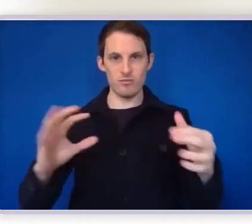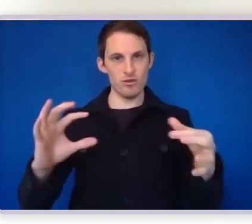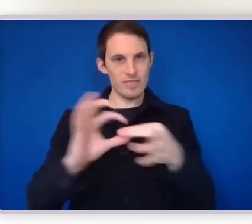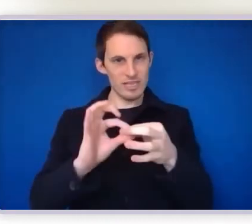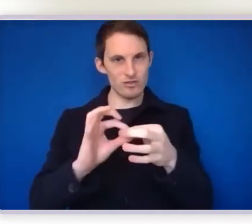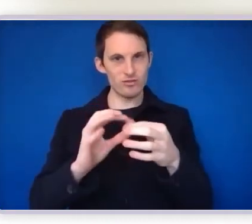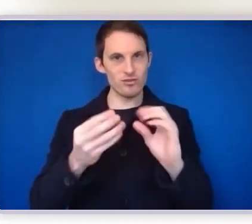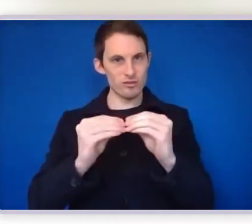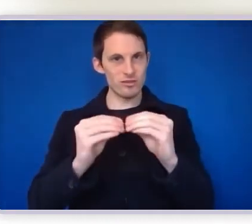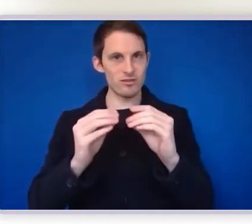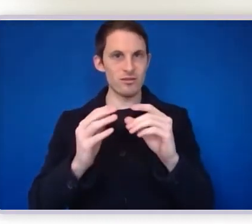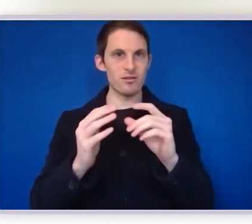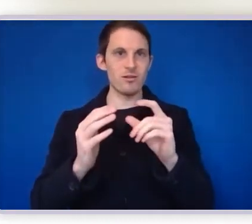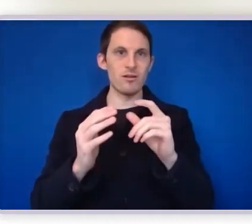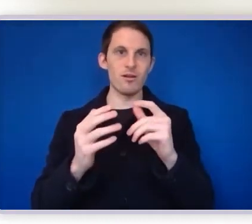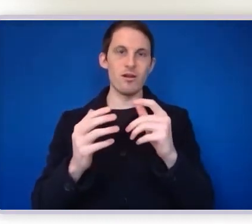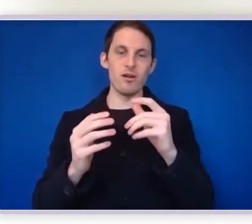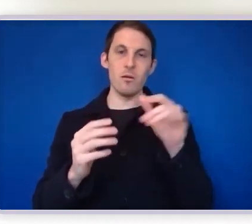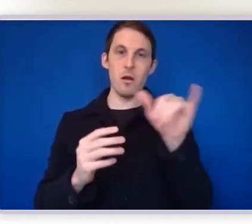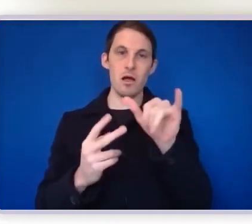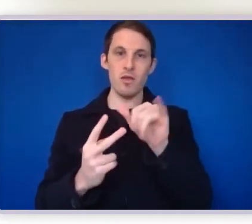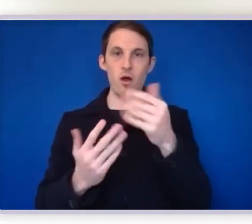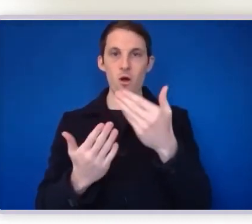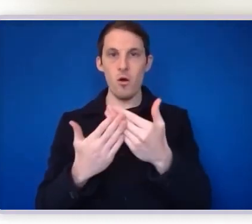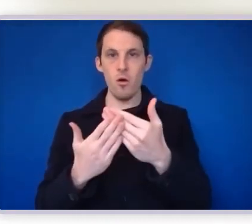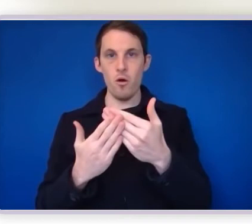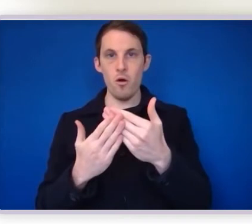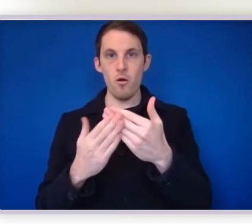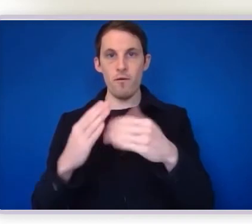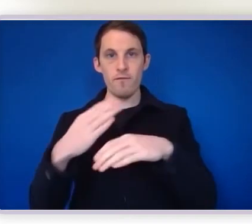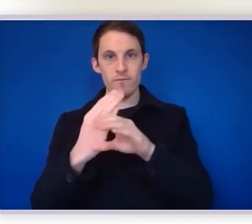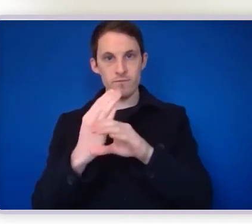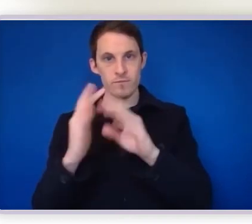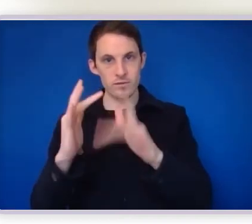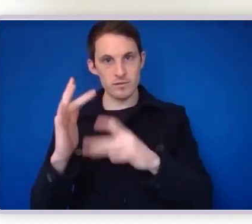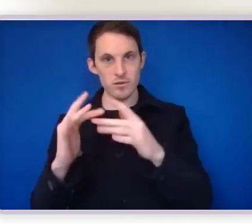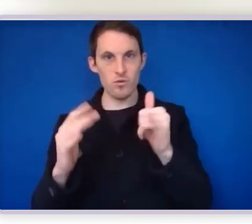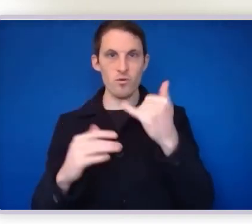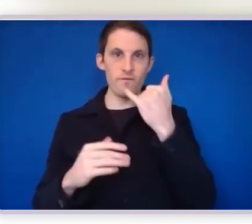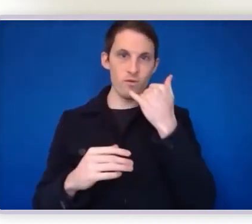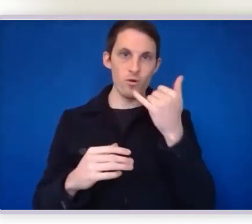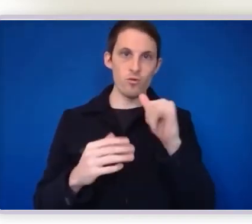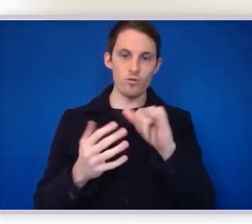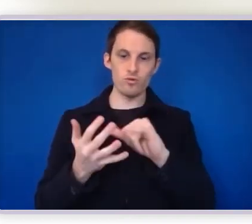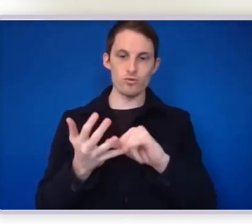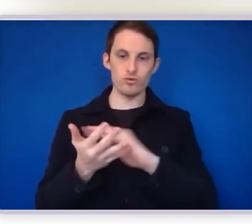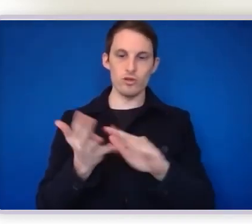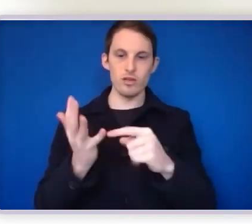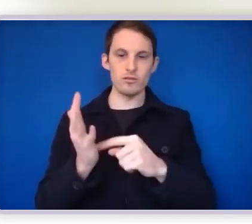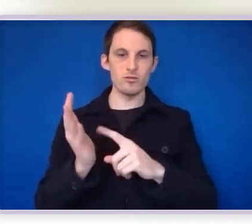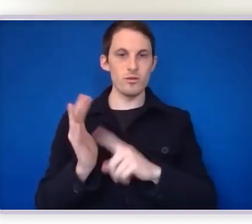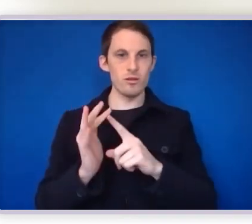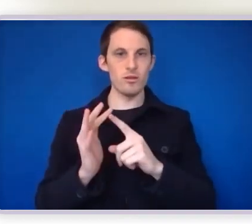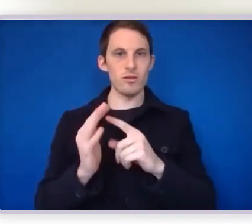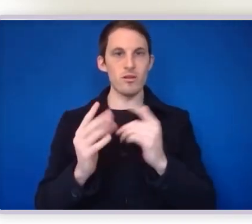would be online or on phone. It might be shuttle conciliation and that kind of thing. But if